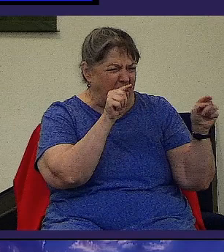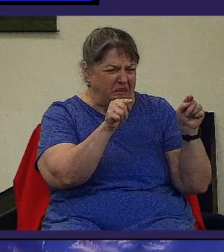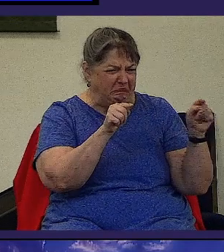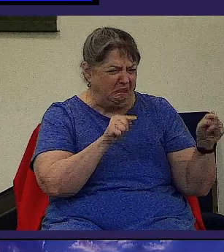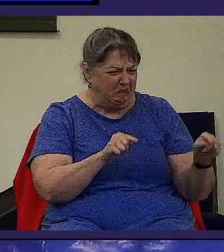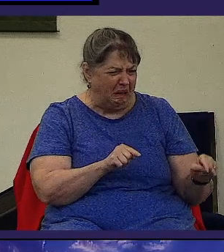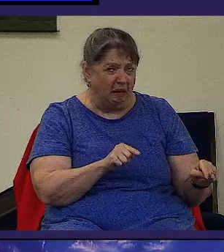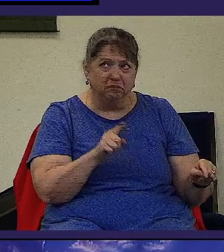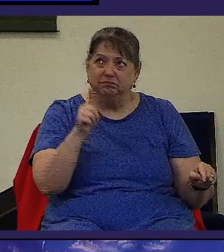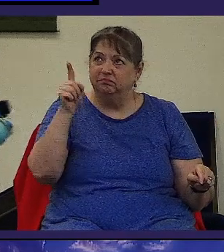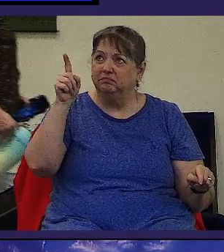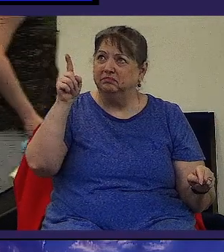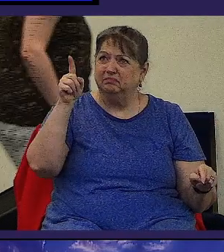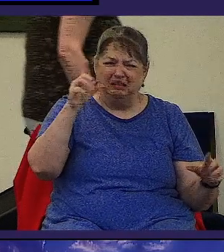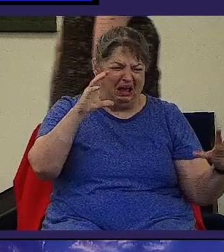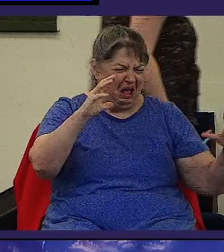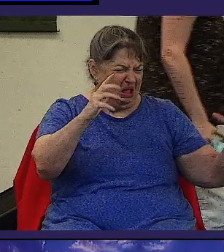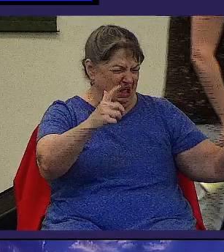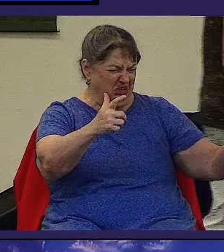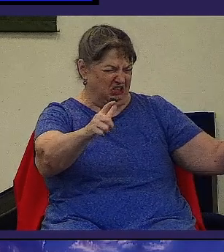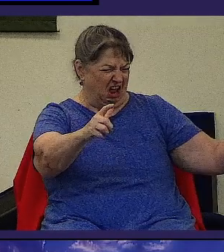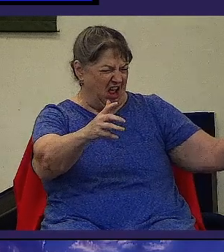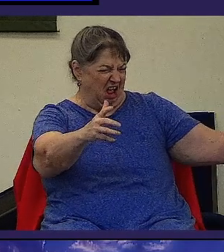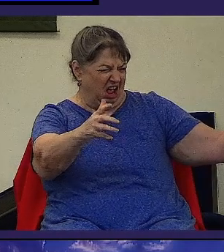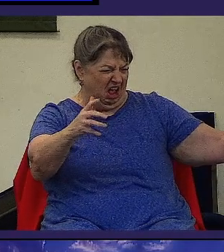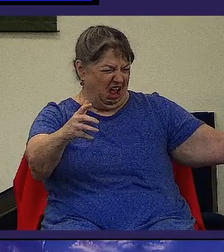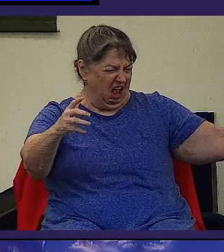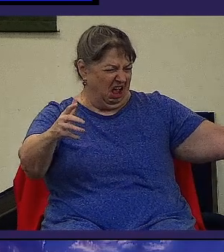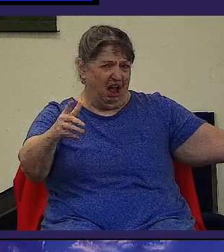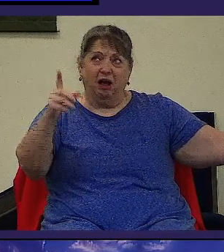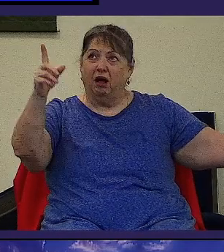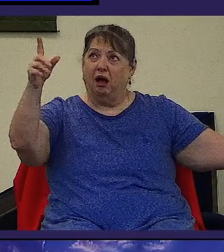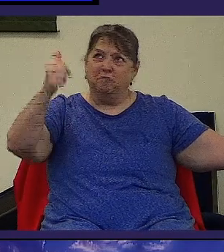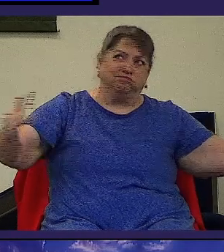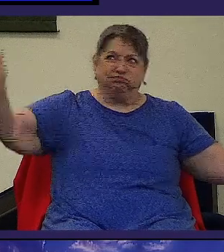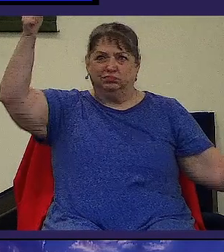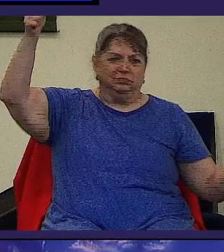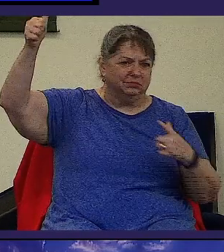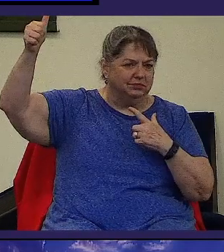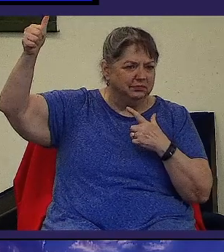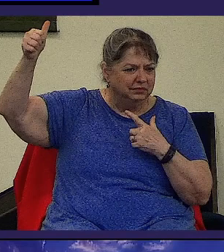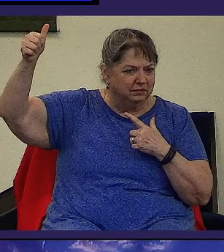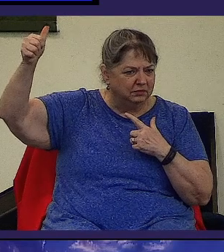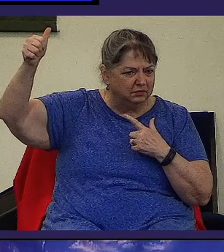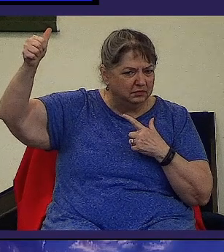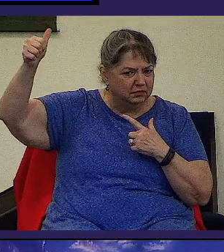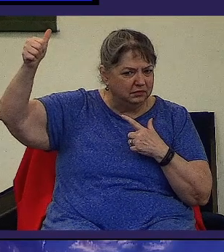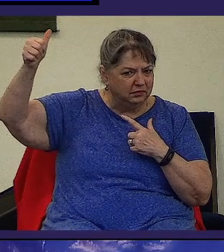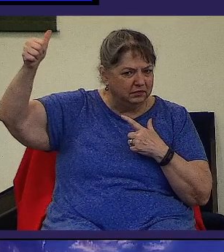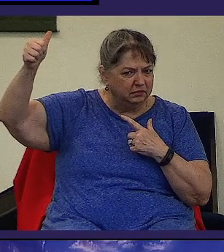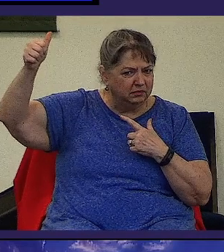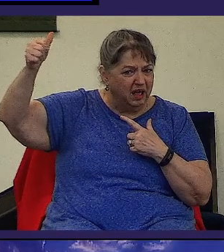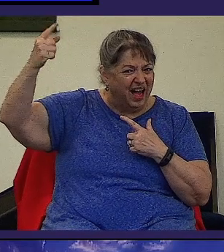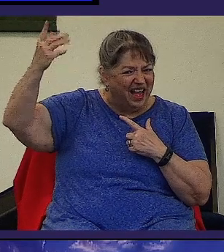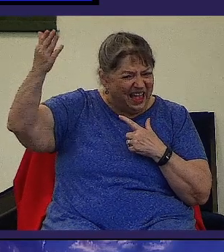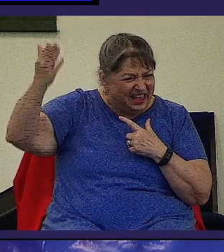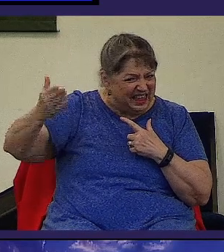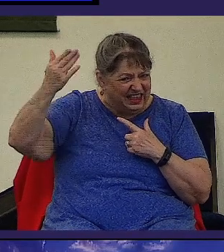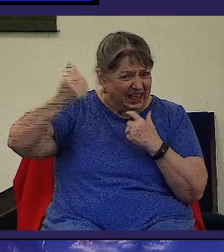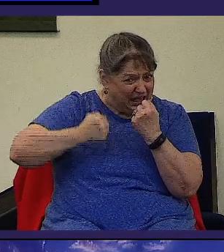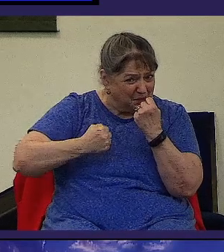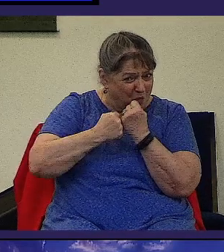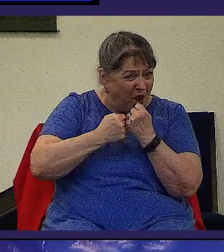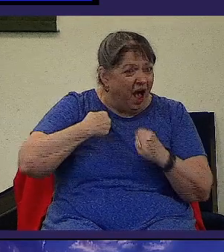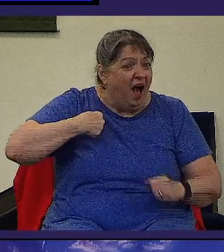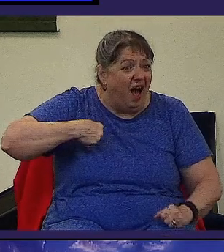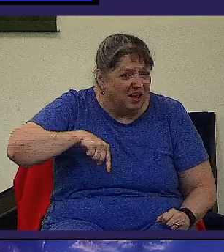world he's bigger still and that same God that that is who he is uh is on our side imagine that we've invited